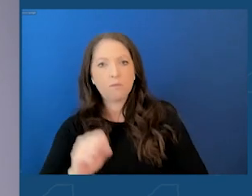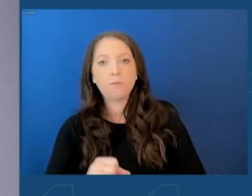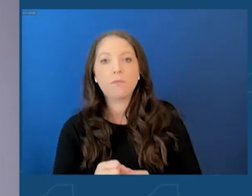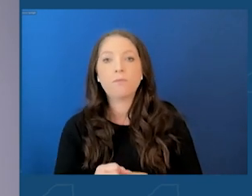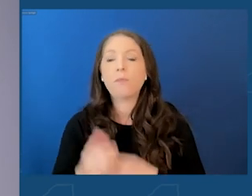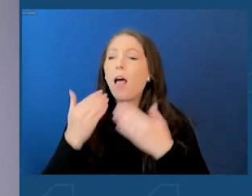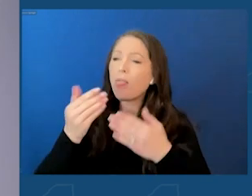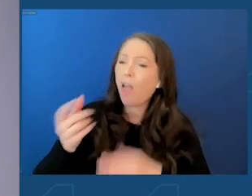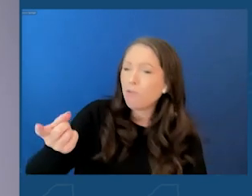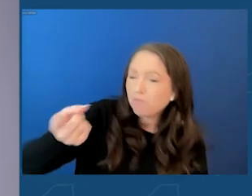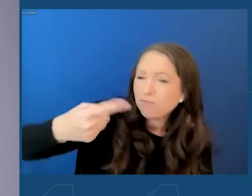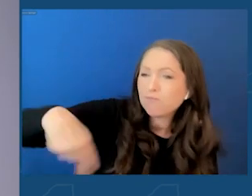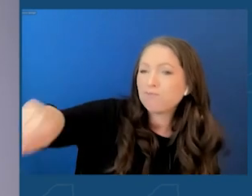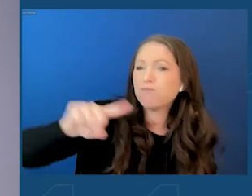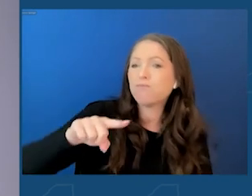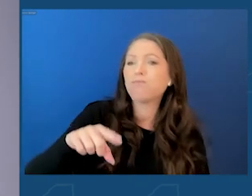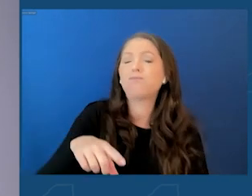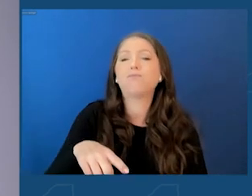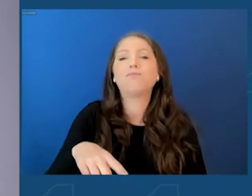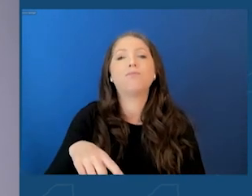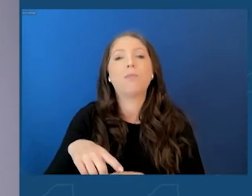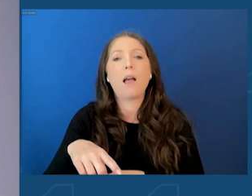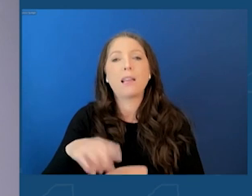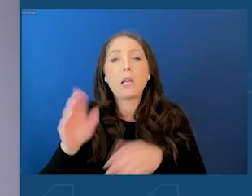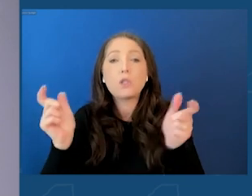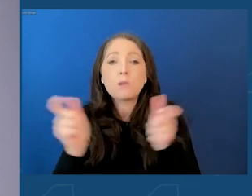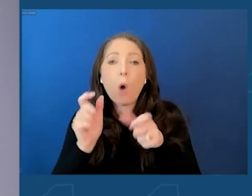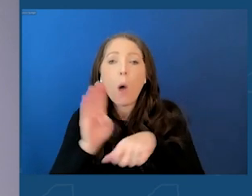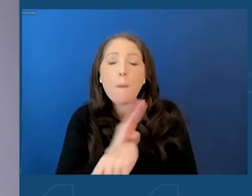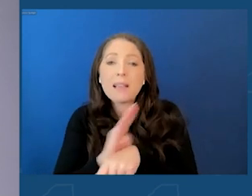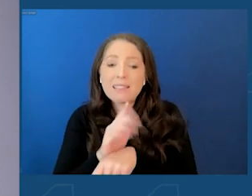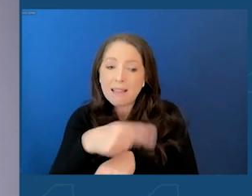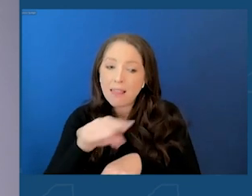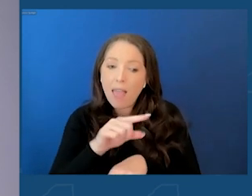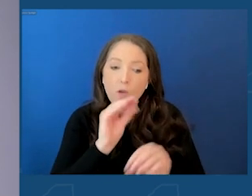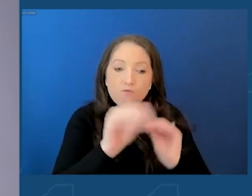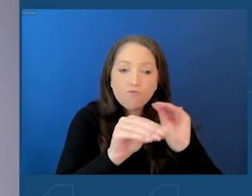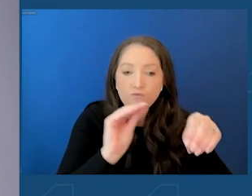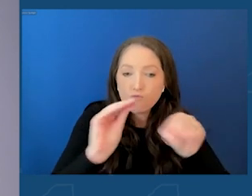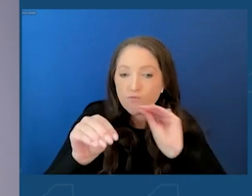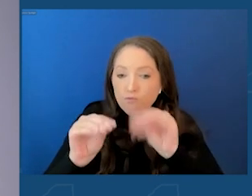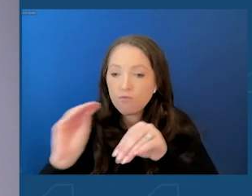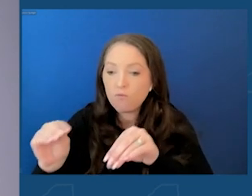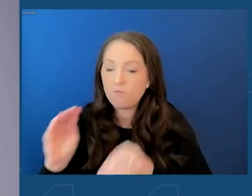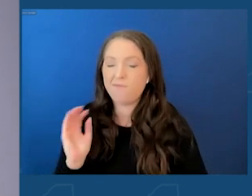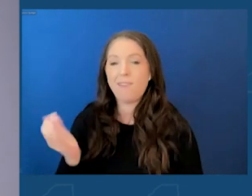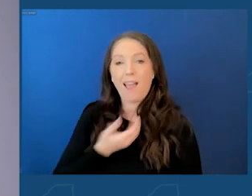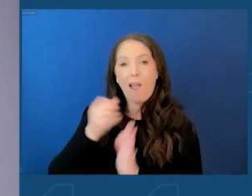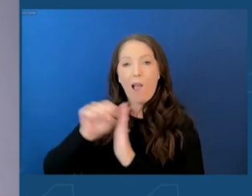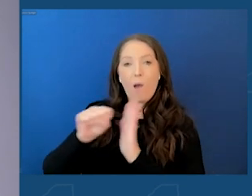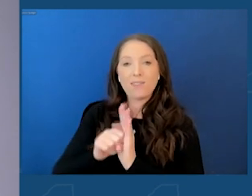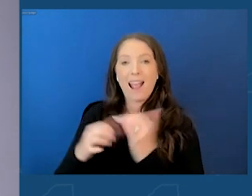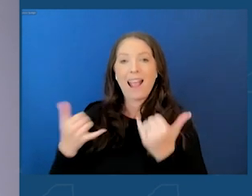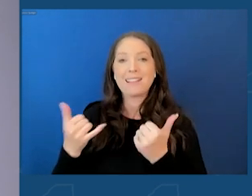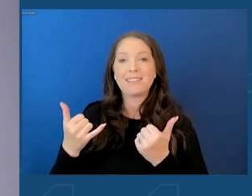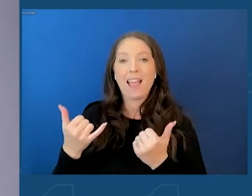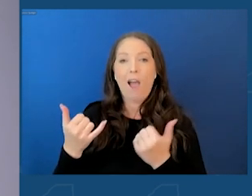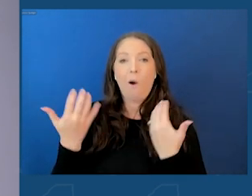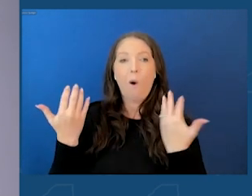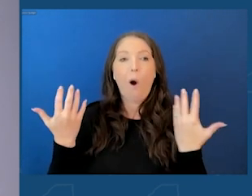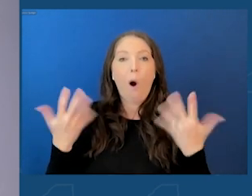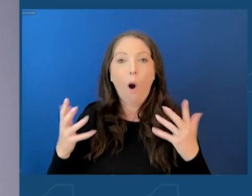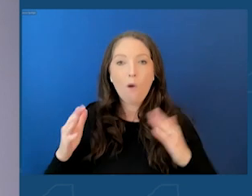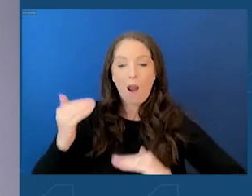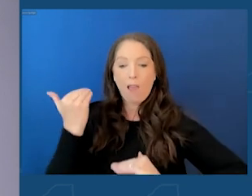the hundreds of small businesses who install heat pumps now, our state has met our goal 2 years ahead